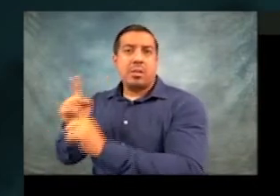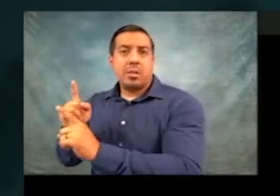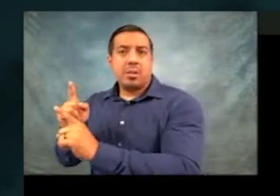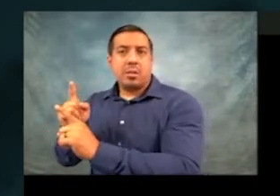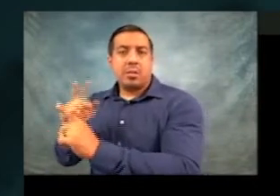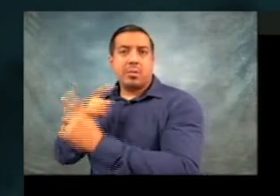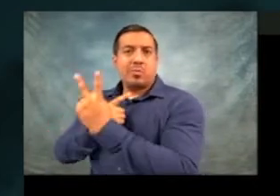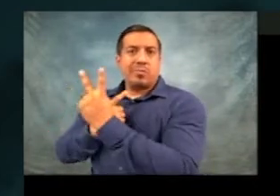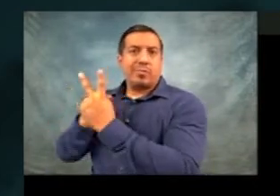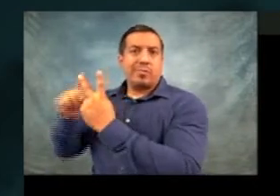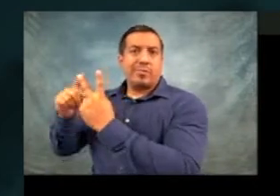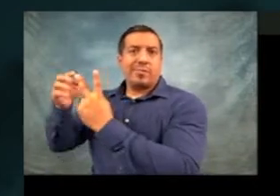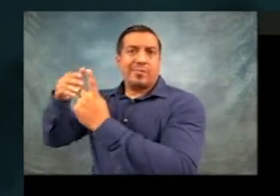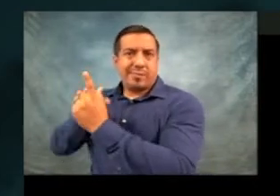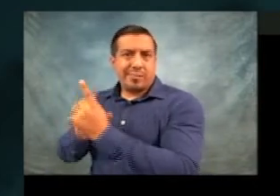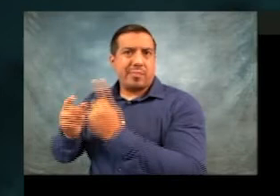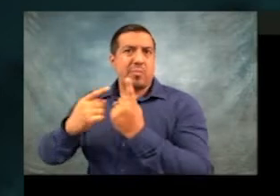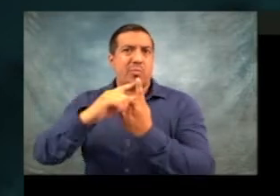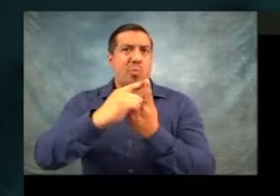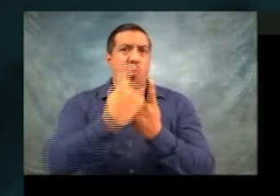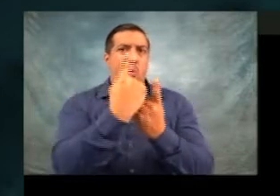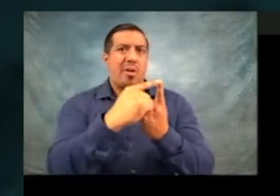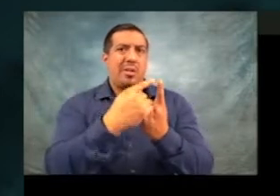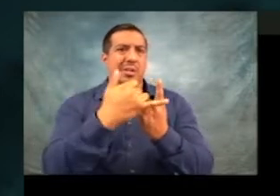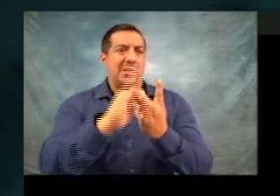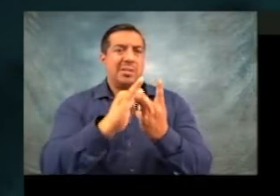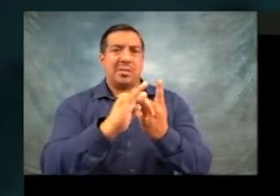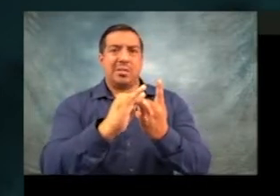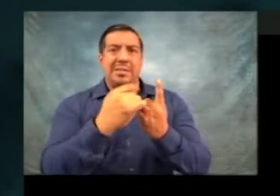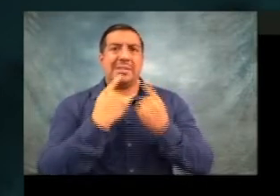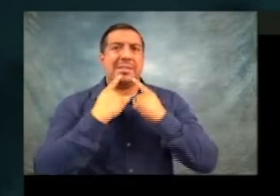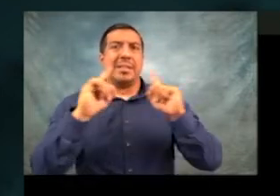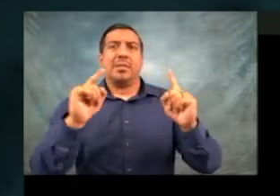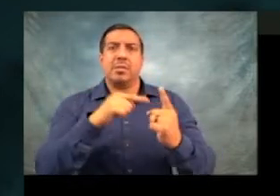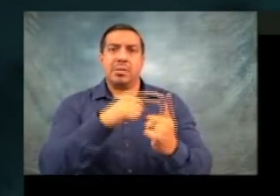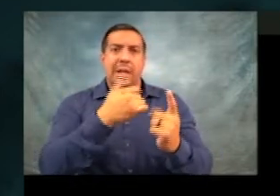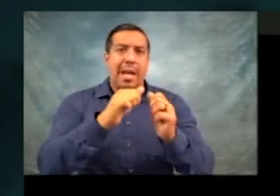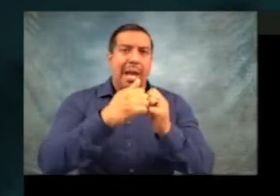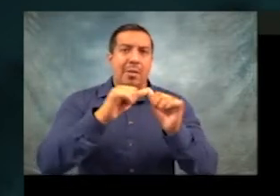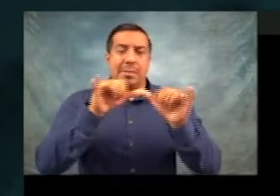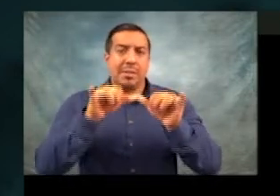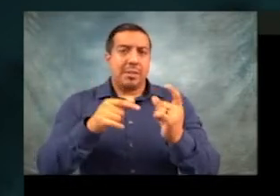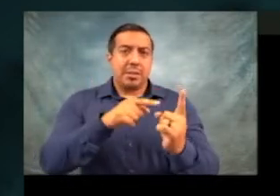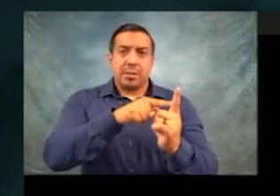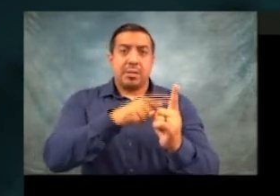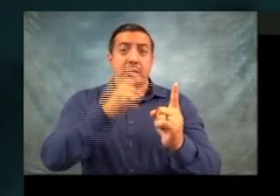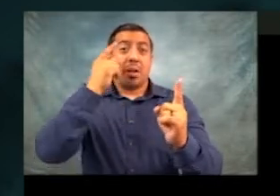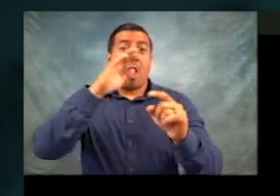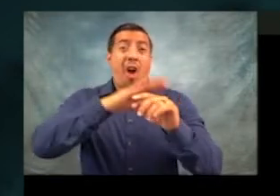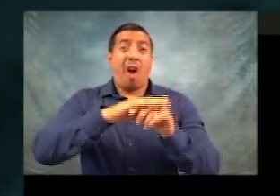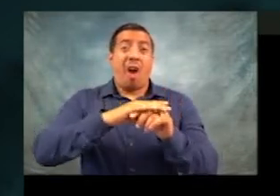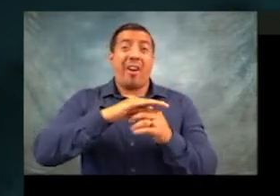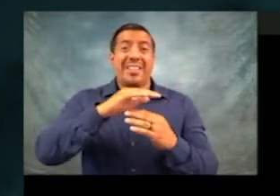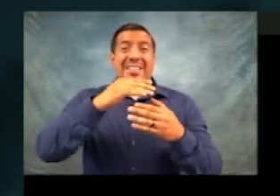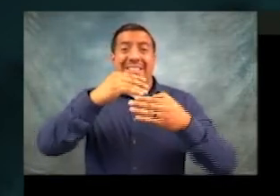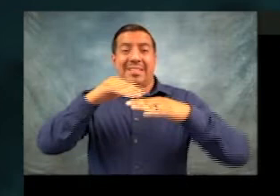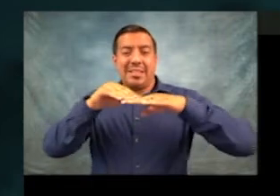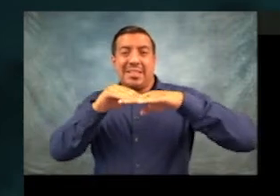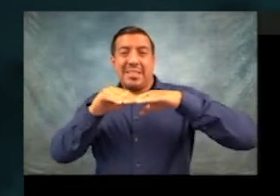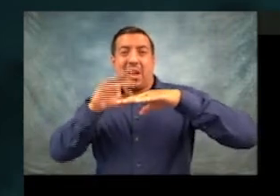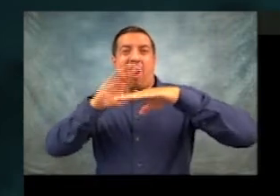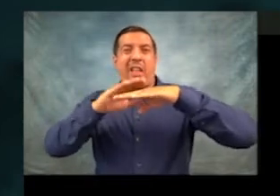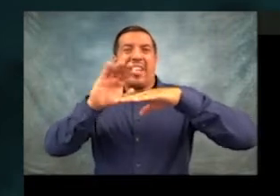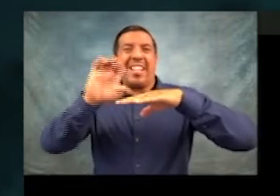had one instrument in place to measure this. And because it was on the edge,